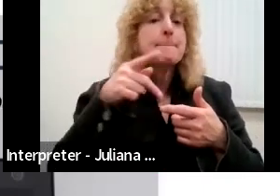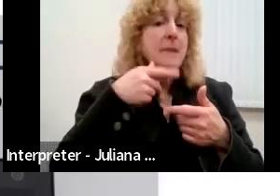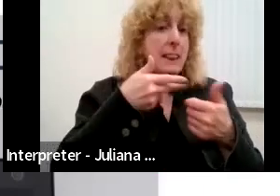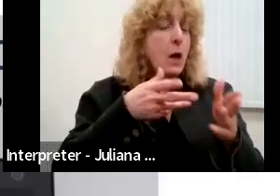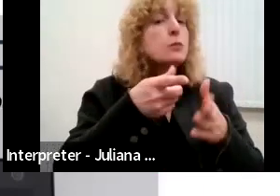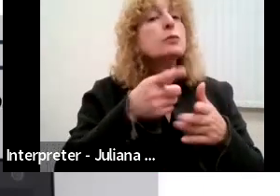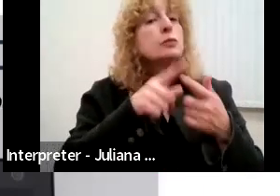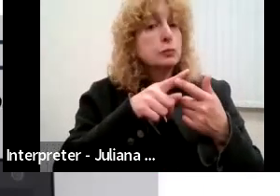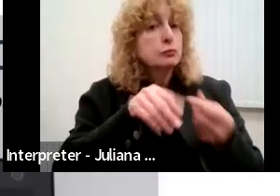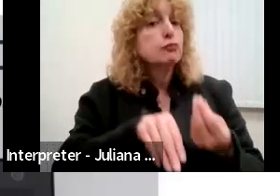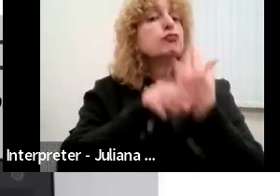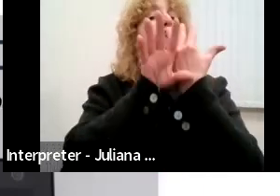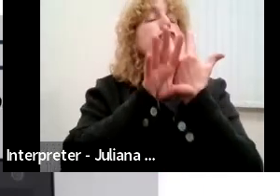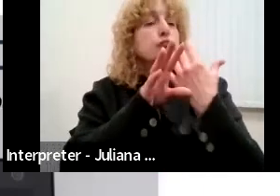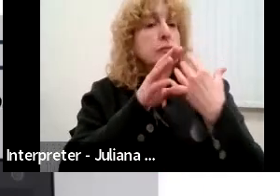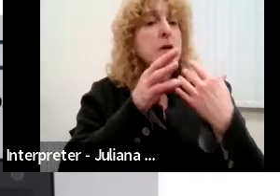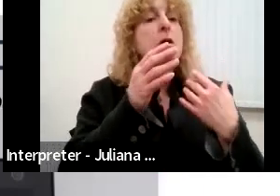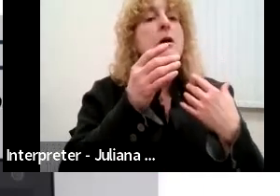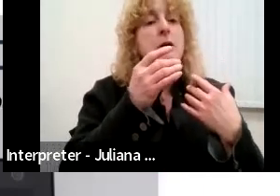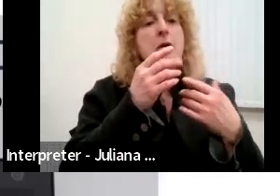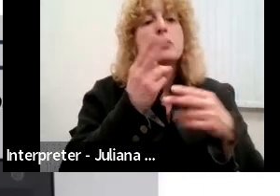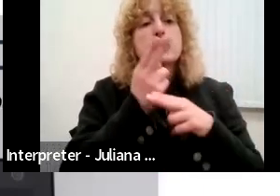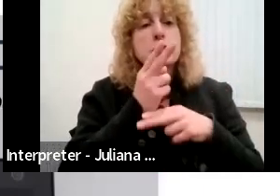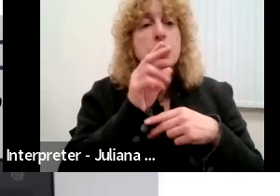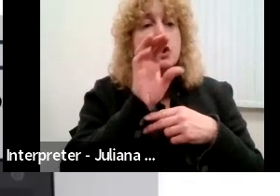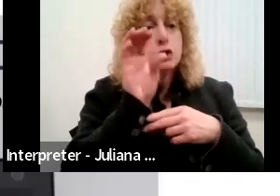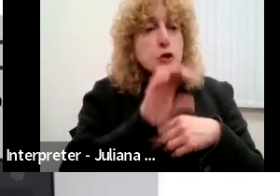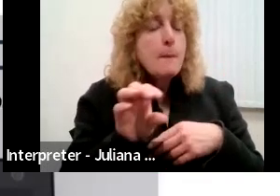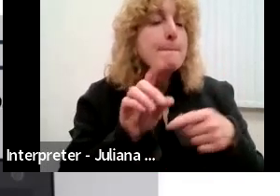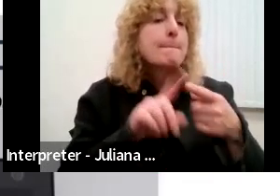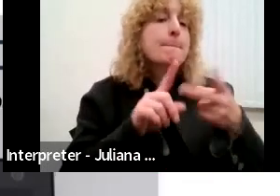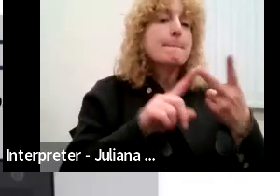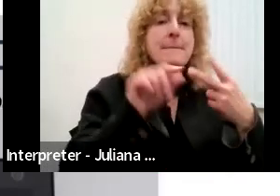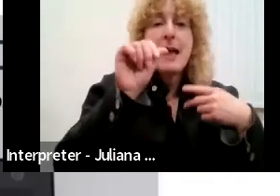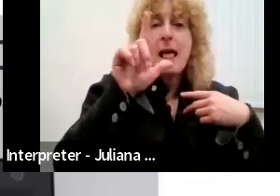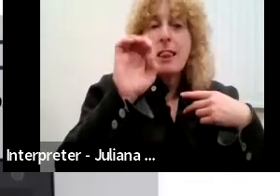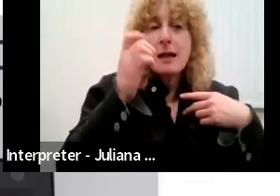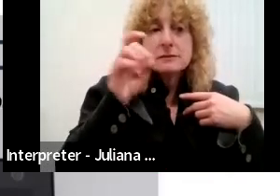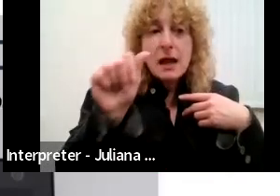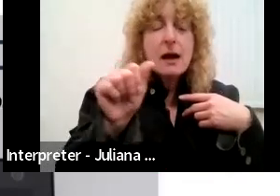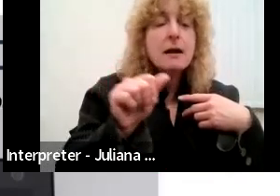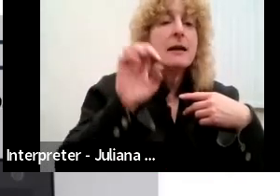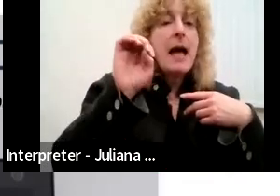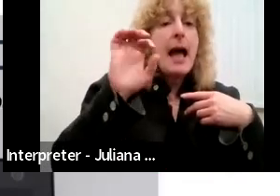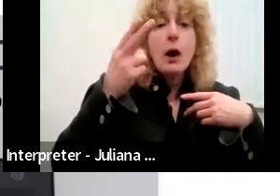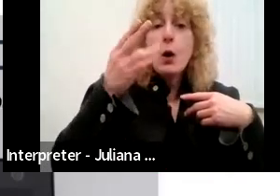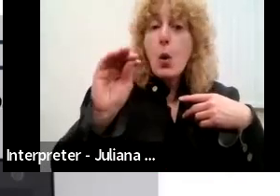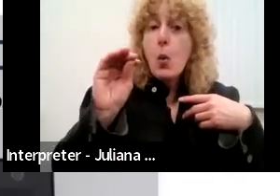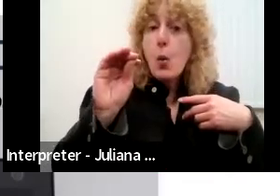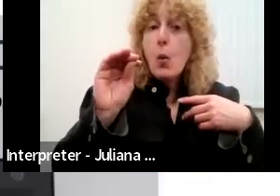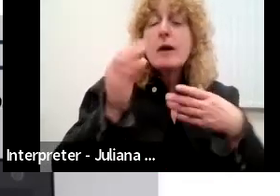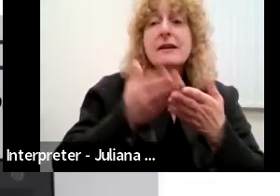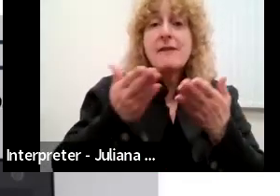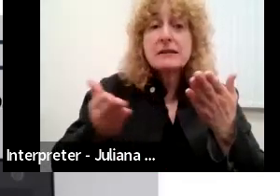video calls using Zoom. Also the Alexa Echo device, the Echo Show. Those are also ways